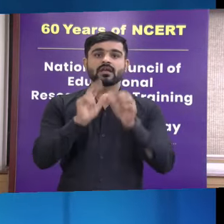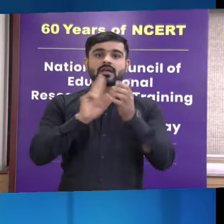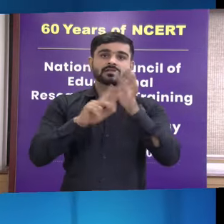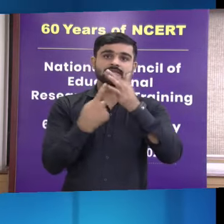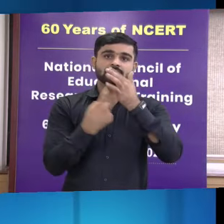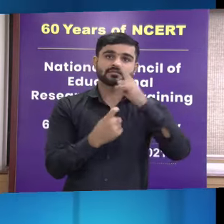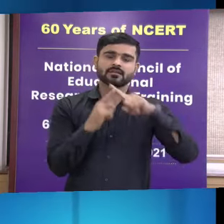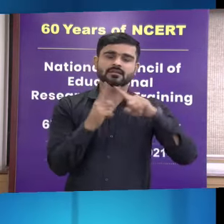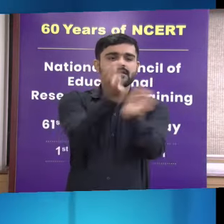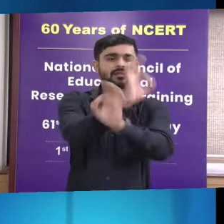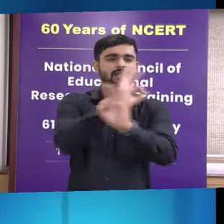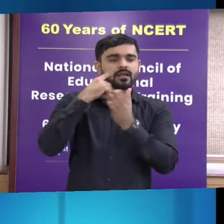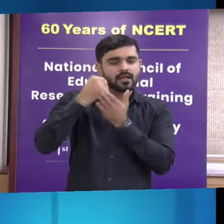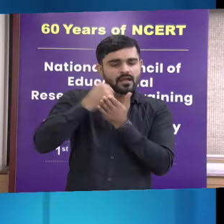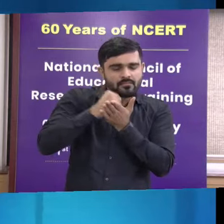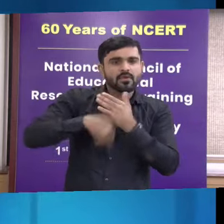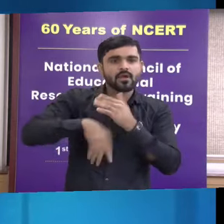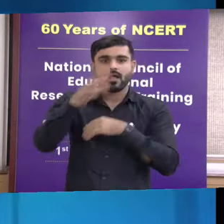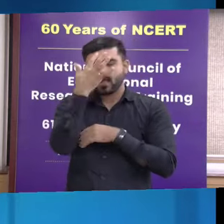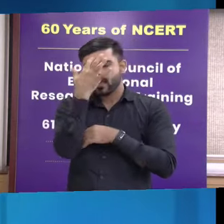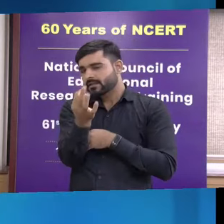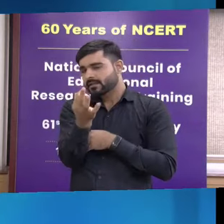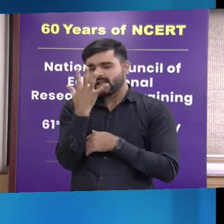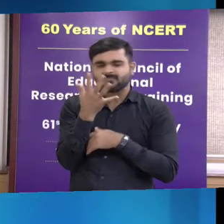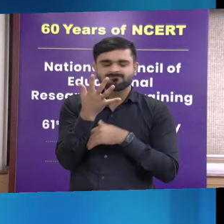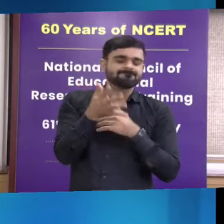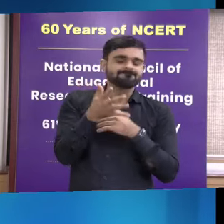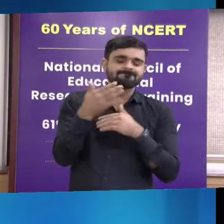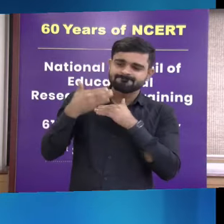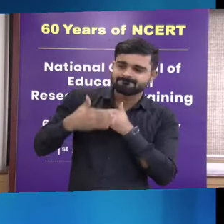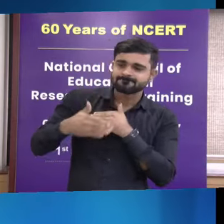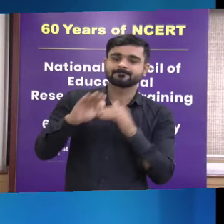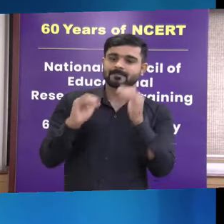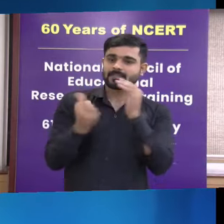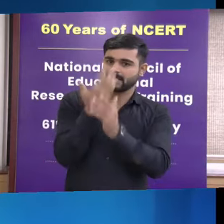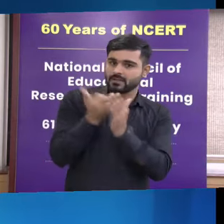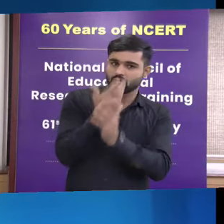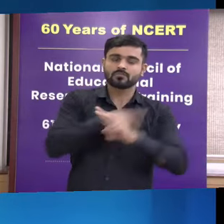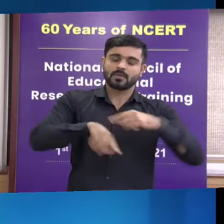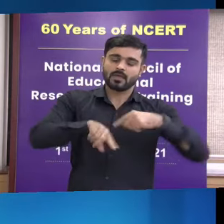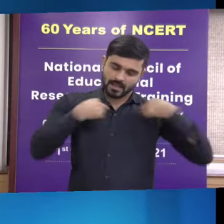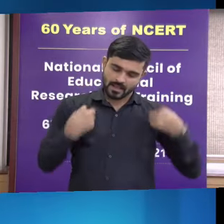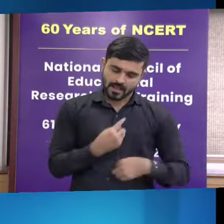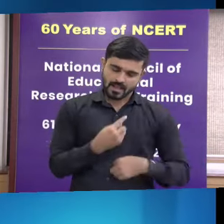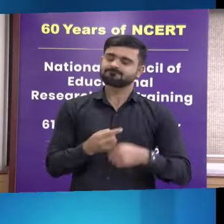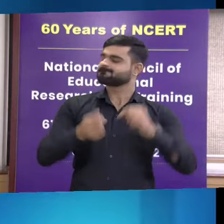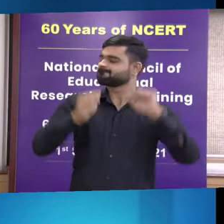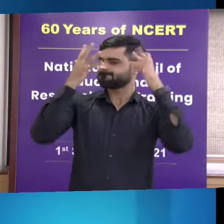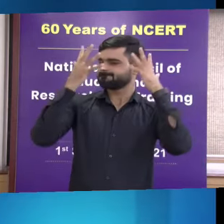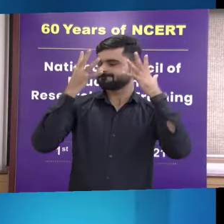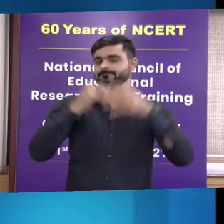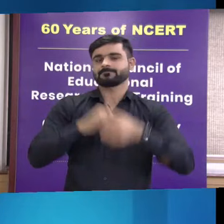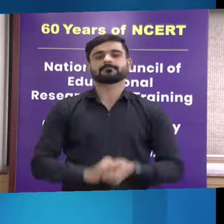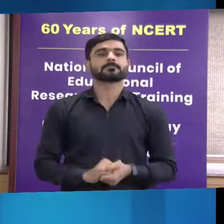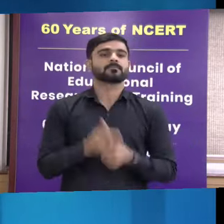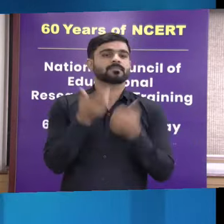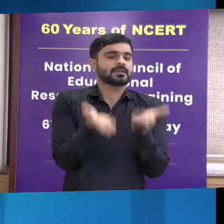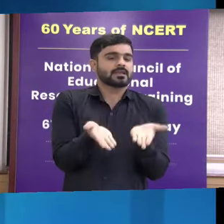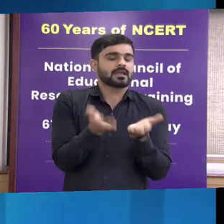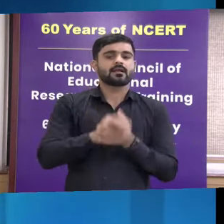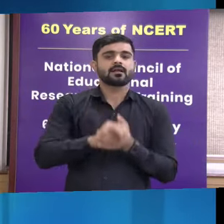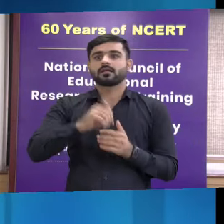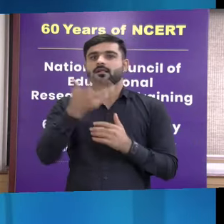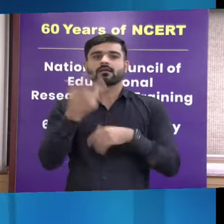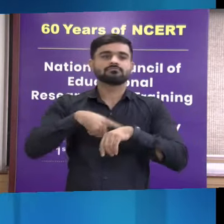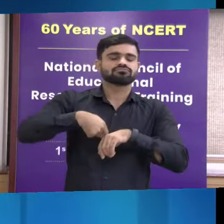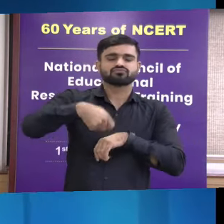already practically carrying this out through its various initiatives, and I heartily applaud this. Now, there is a long